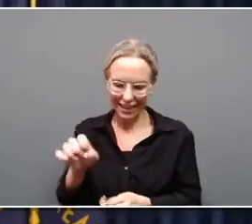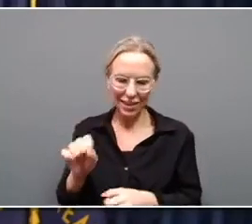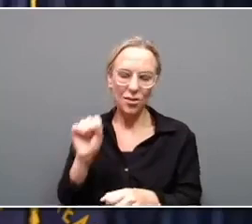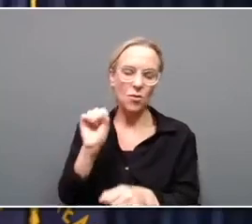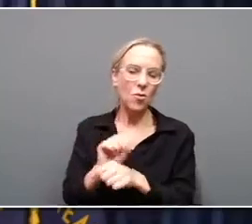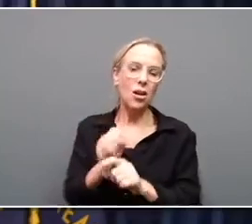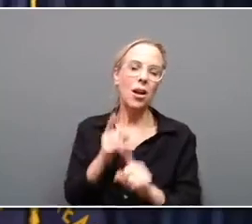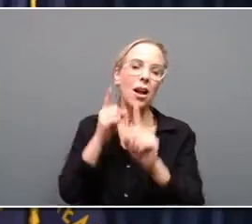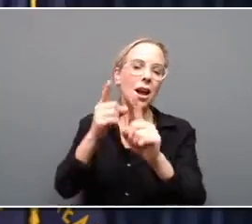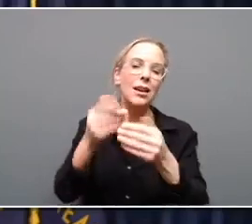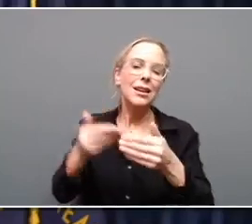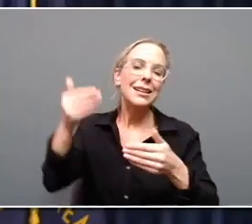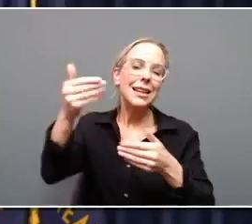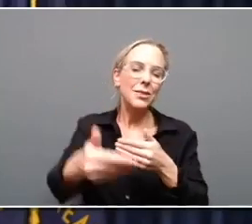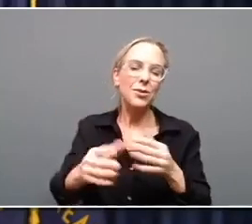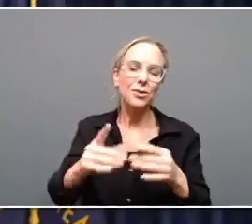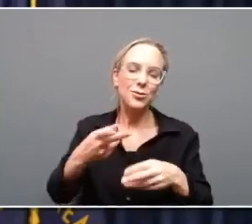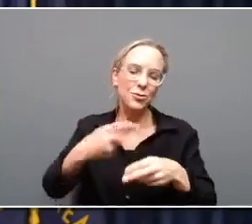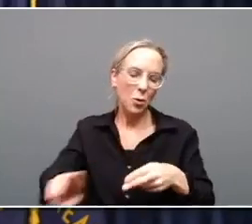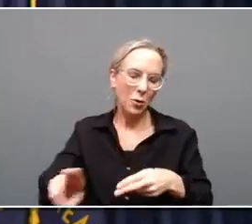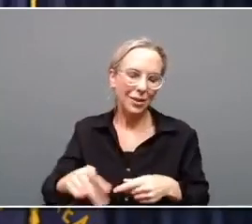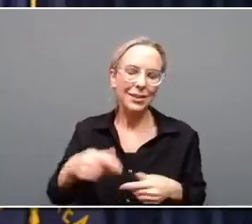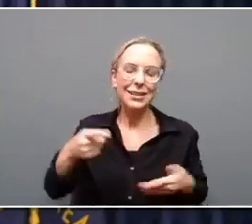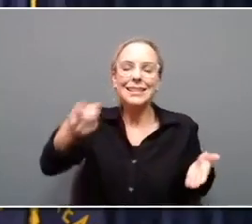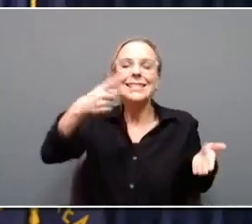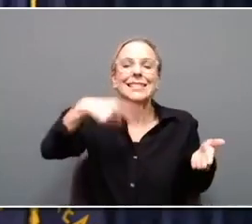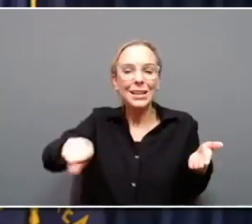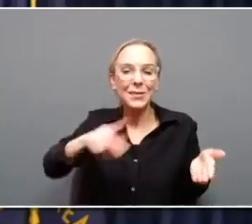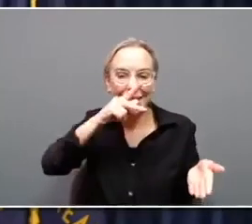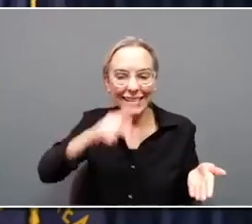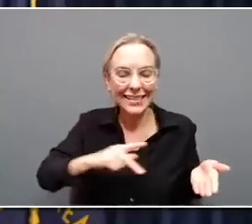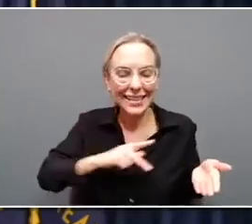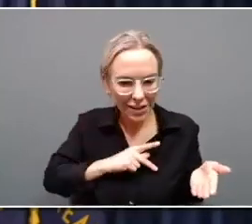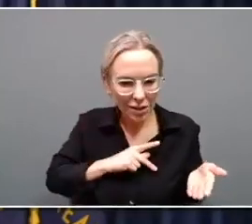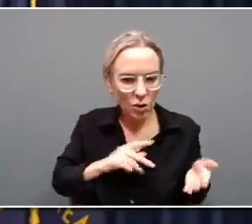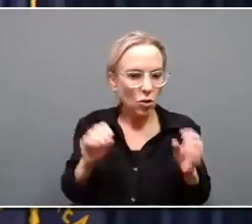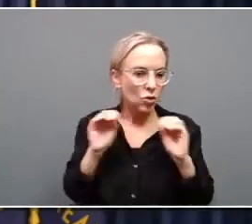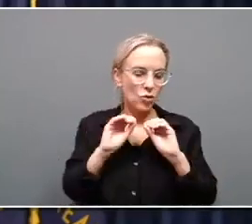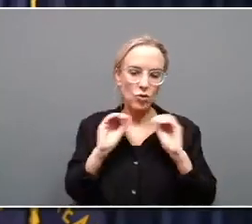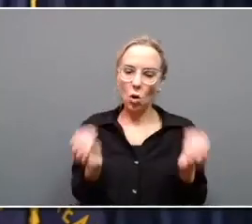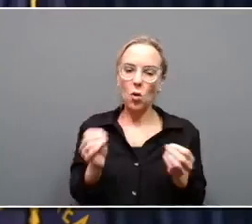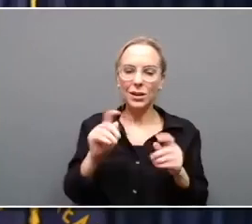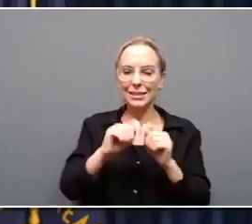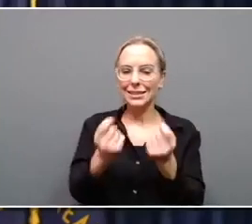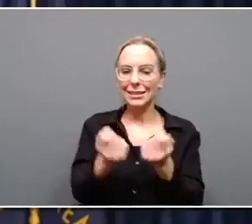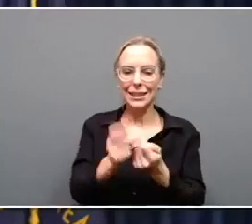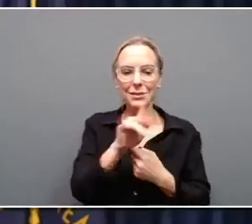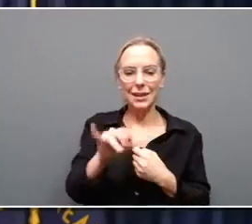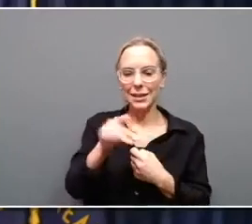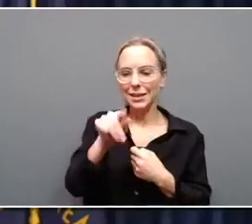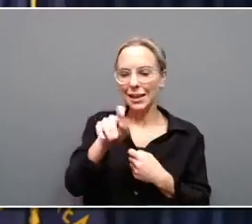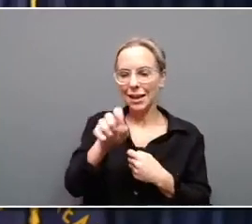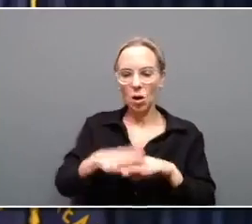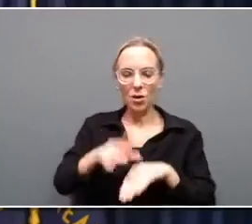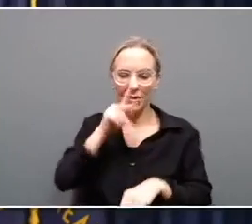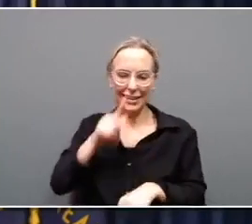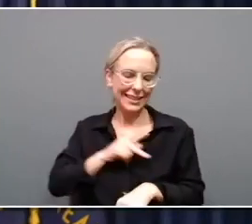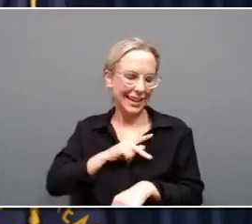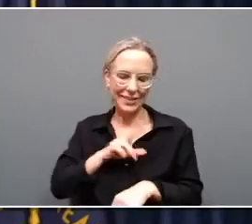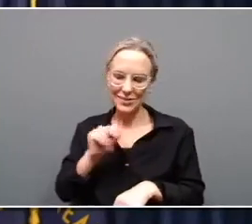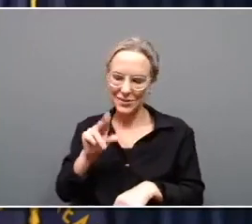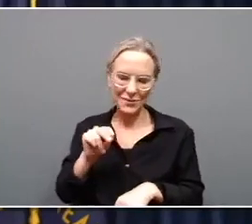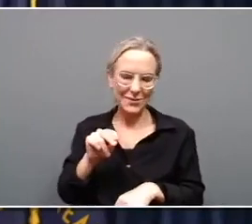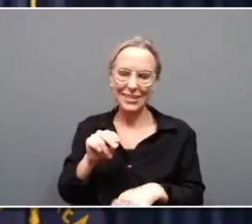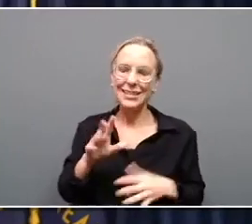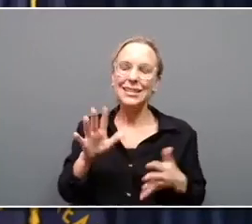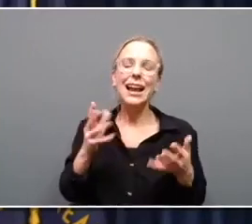one shorter. Next week is Thanksgiving. There will be no Team Kentucky update on Thanksgiving. Everybody have